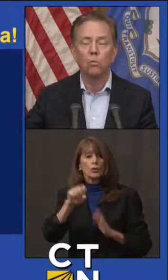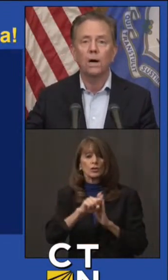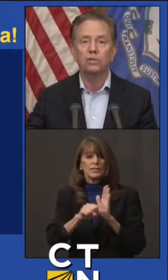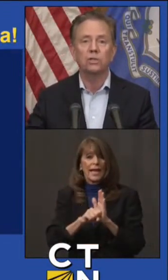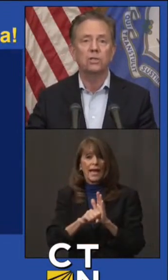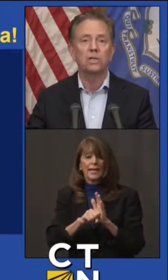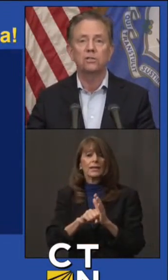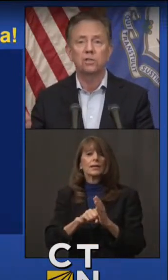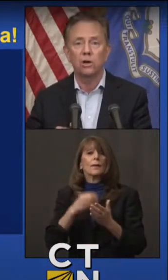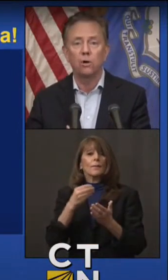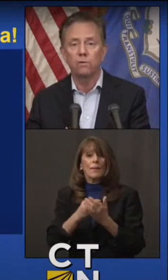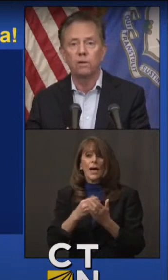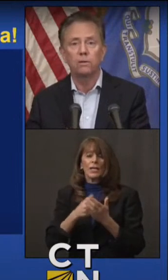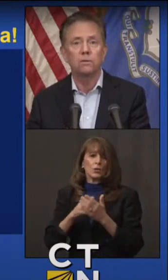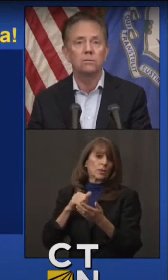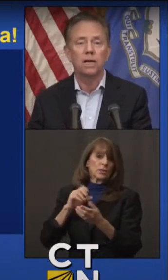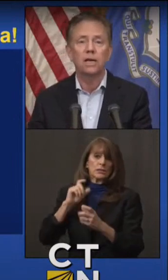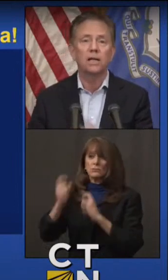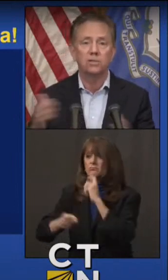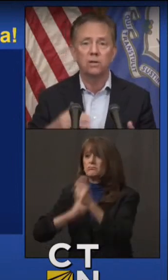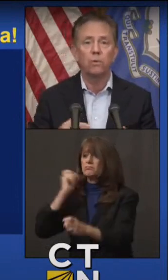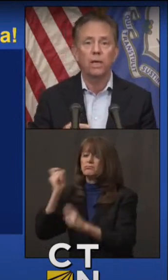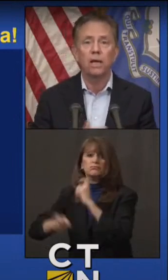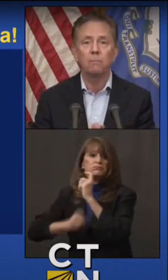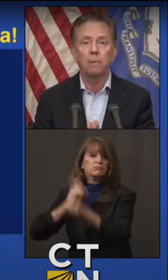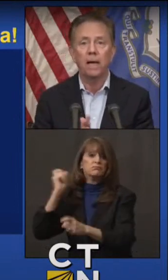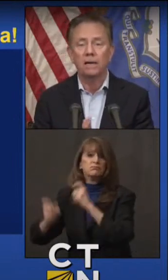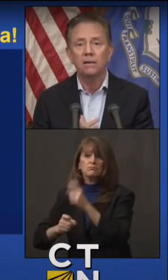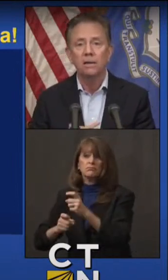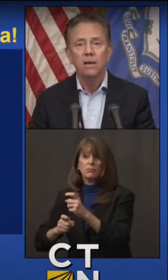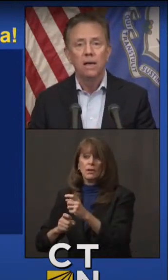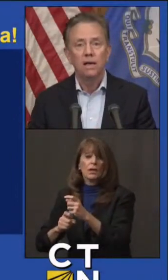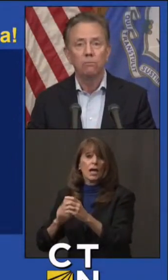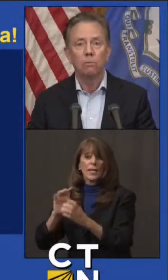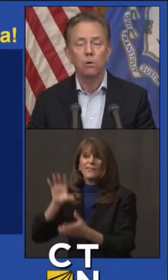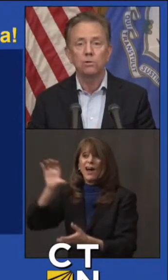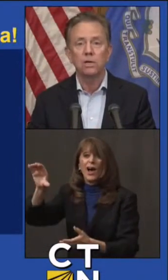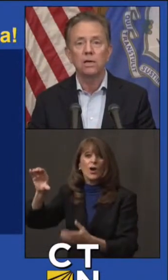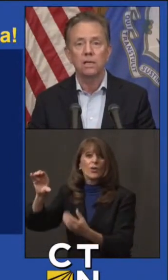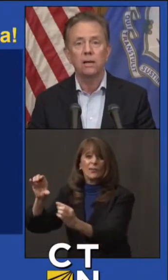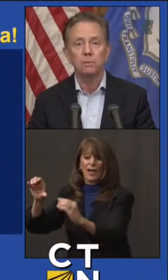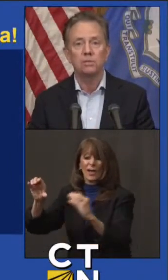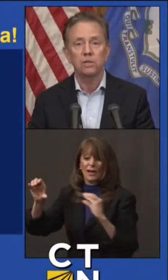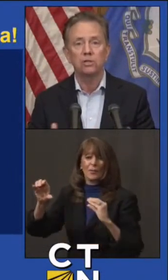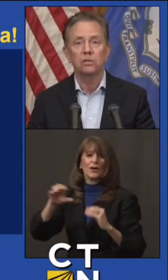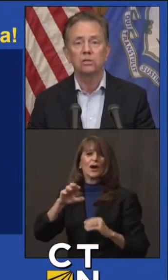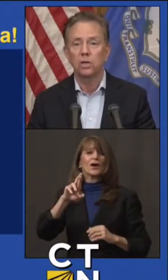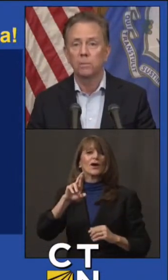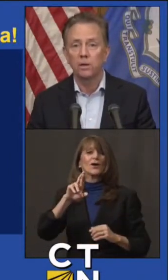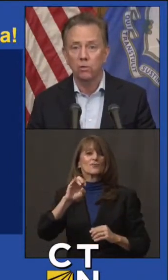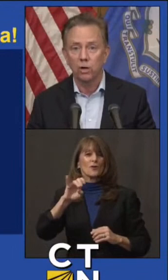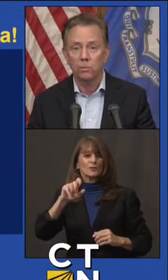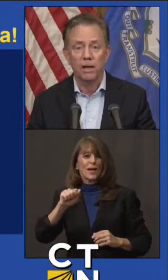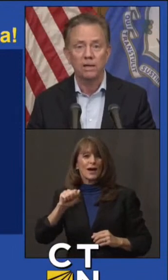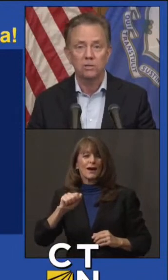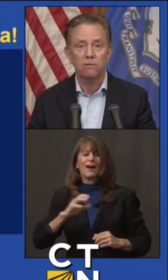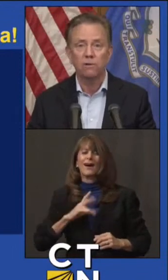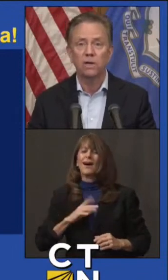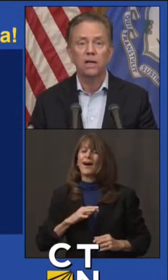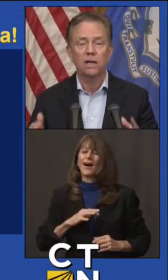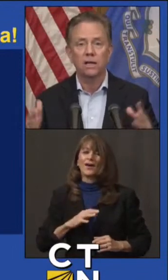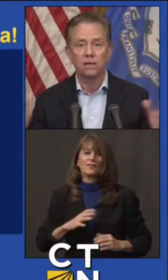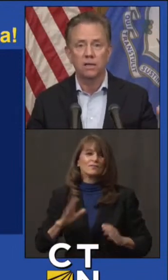to Washington, D.C. over the decades than we get back. And Rosa in that position is going to be an incredible asset